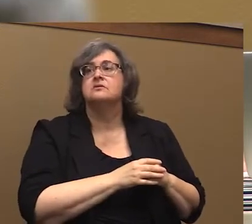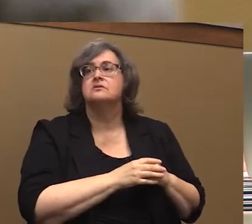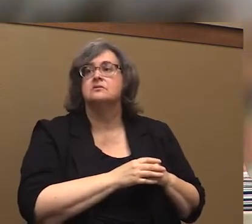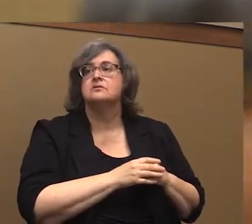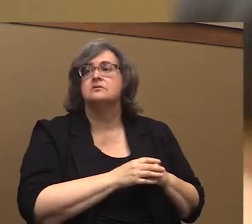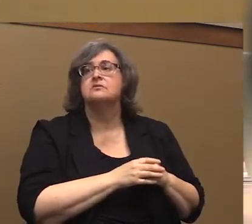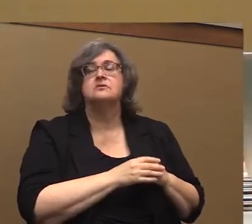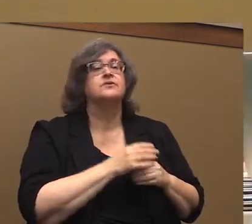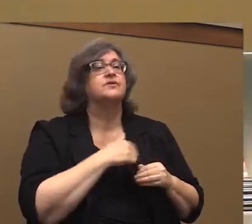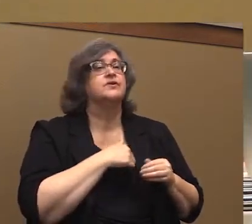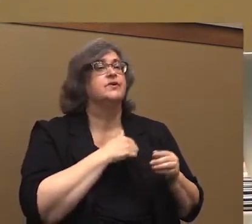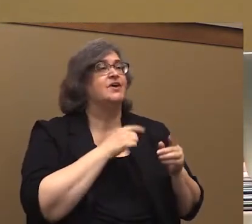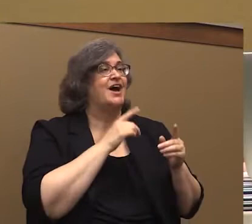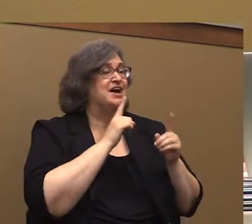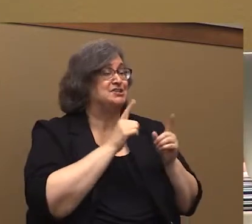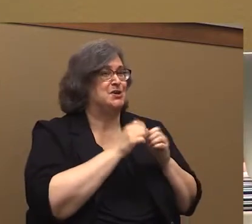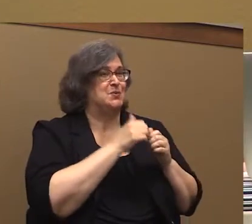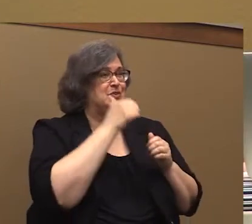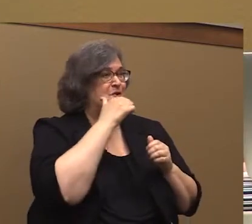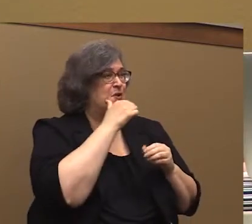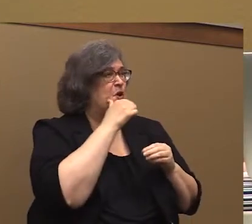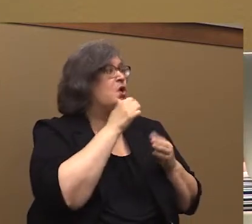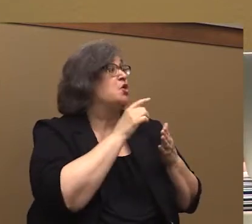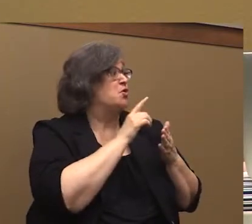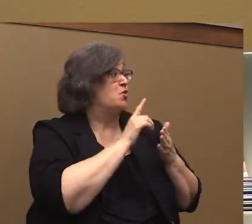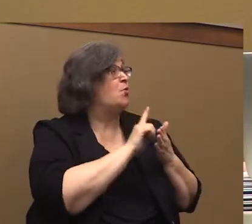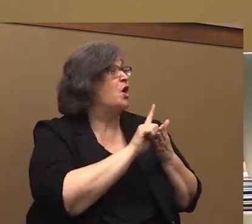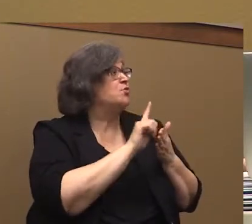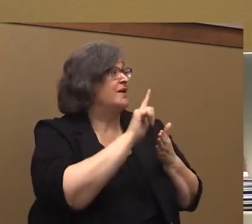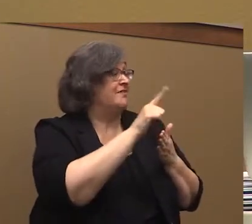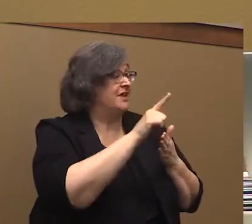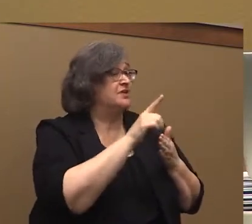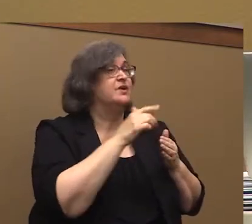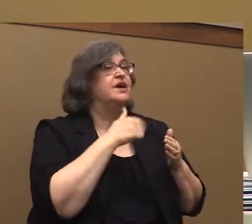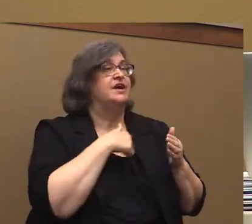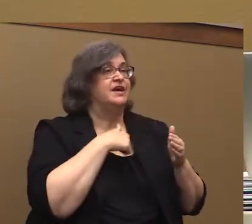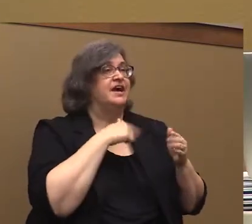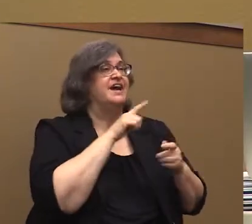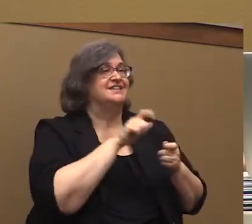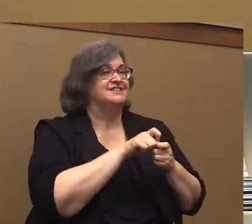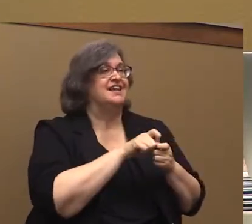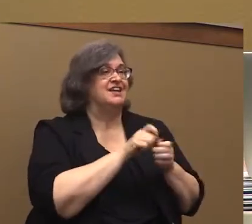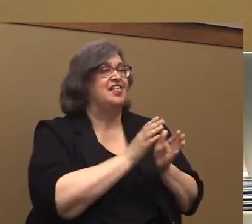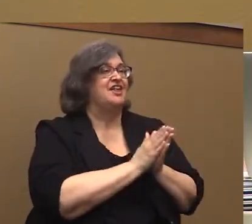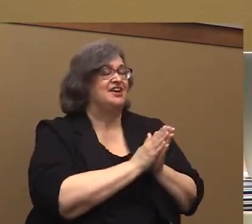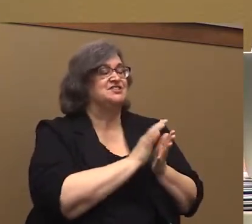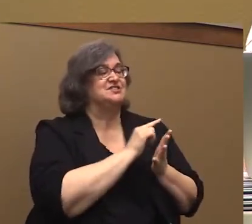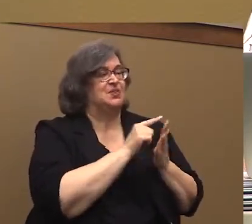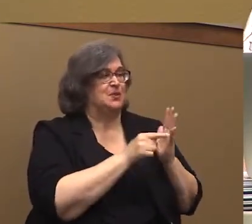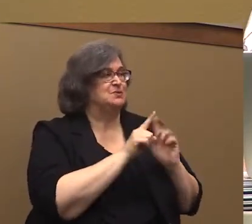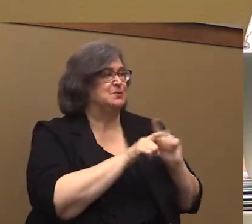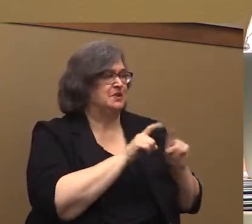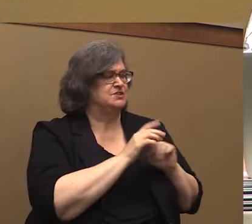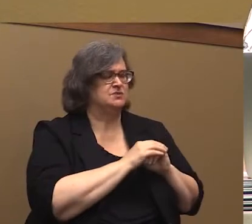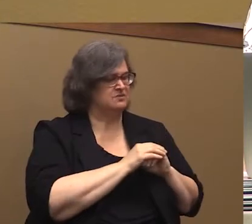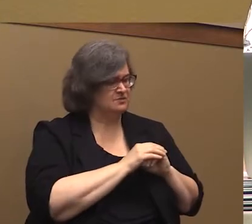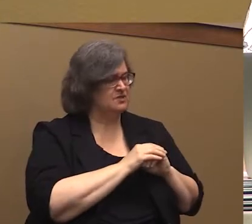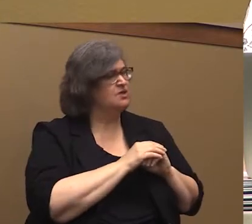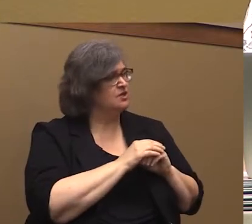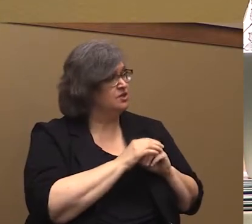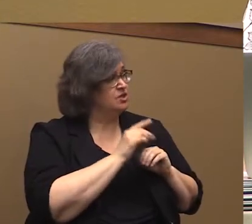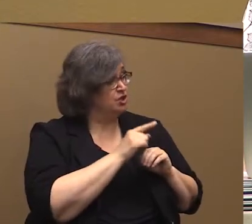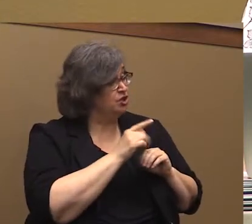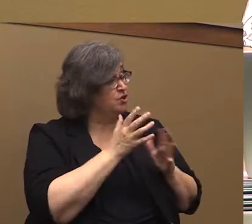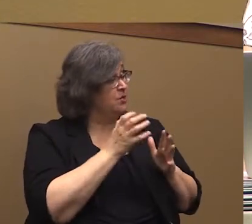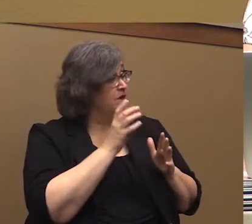did talk with the little girl about a week later and did exactly those things. I said, "You